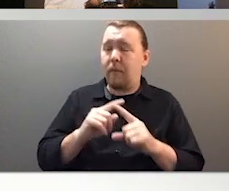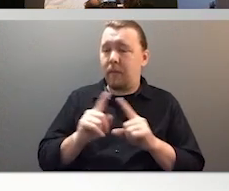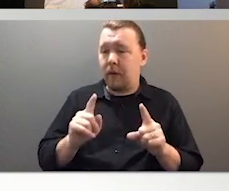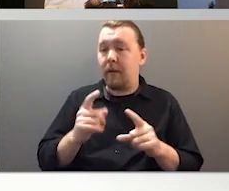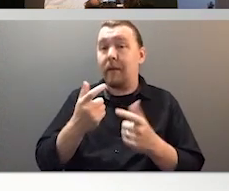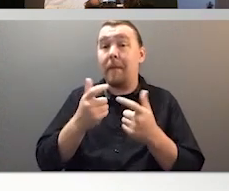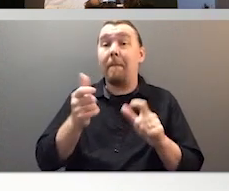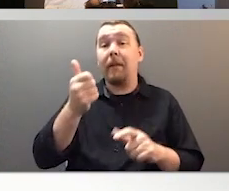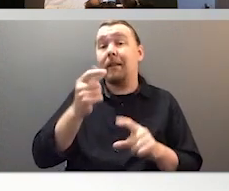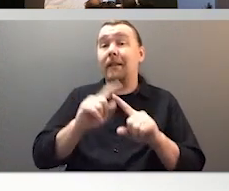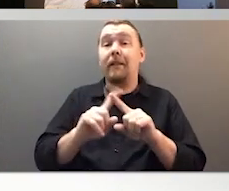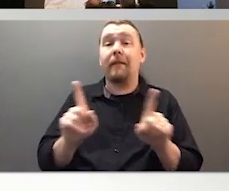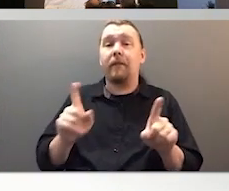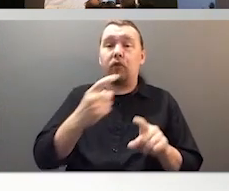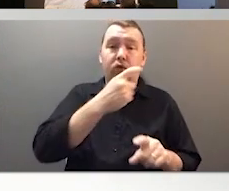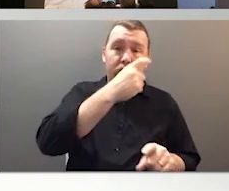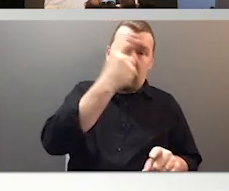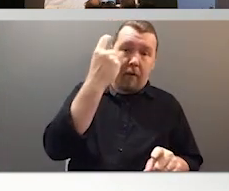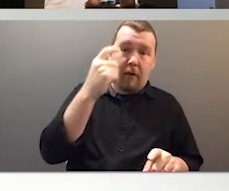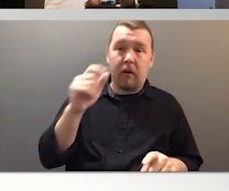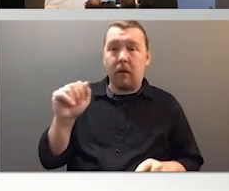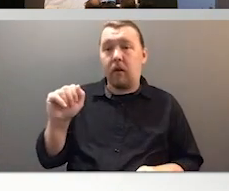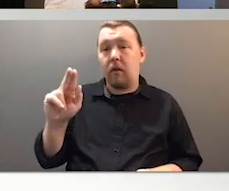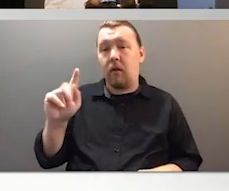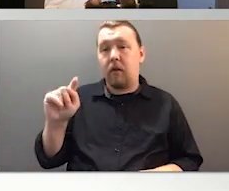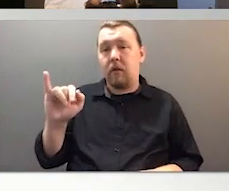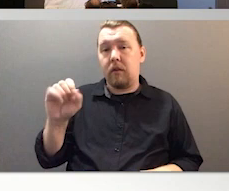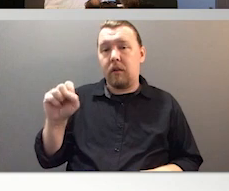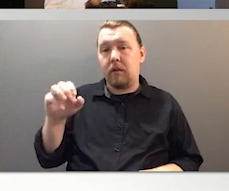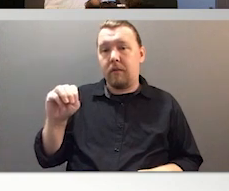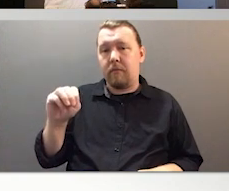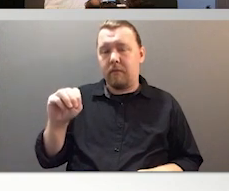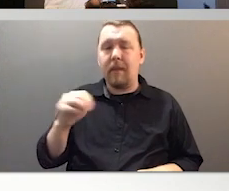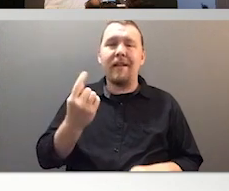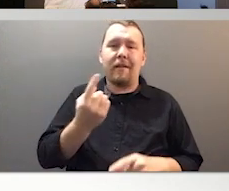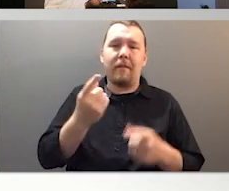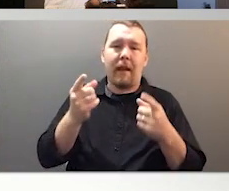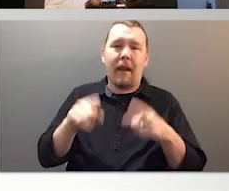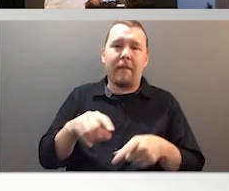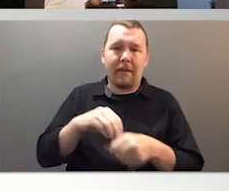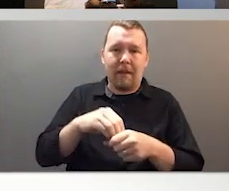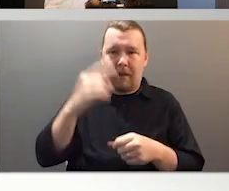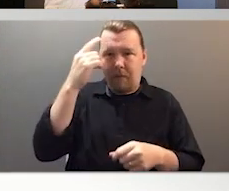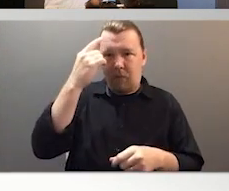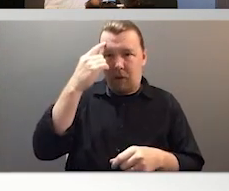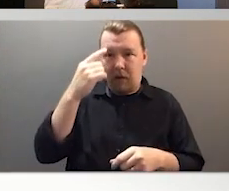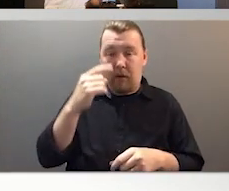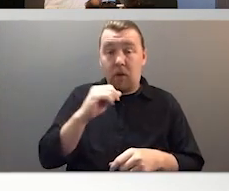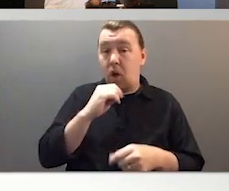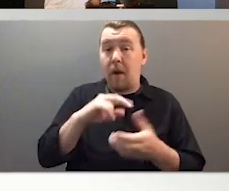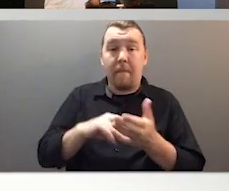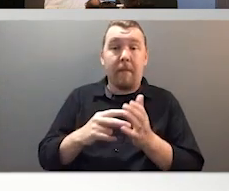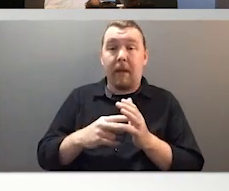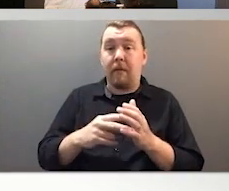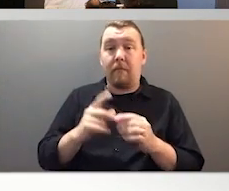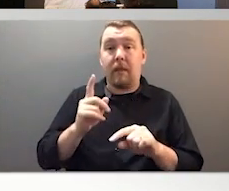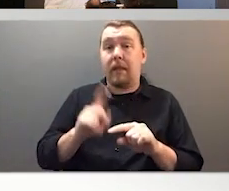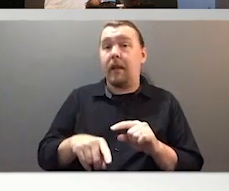difference between like trauma and autism is actually something that happens in the brain. Doesn't mean they can't coincide with one